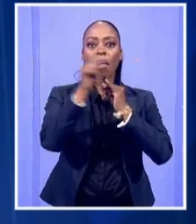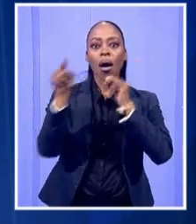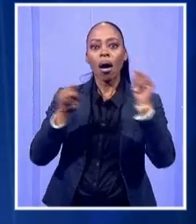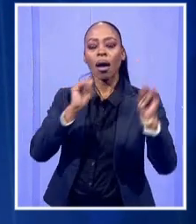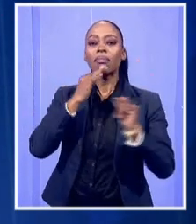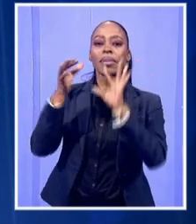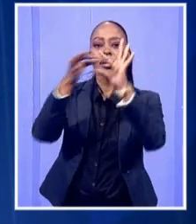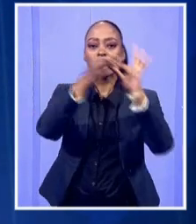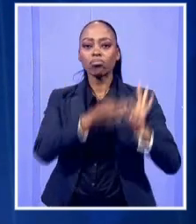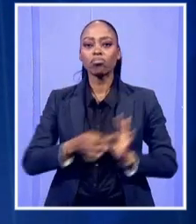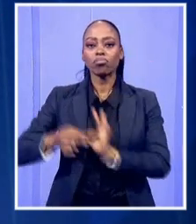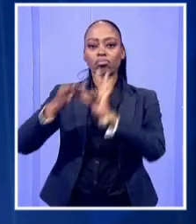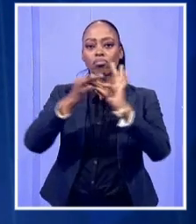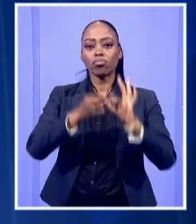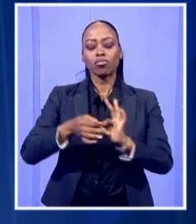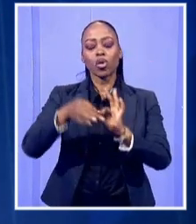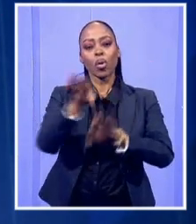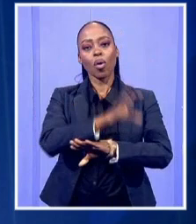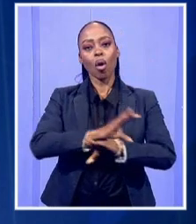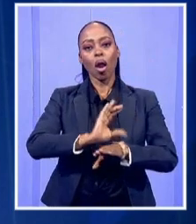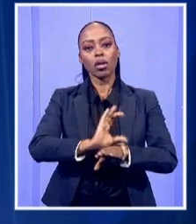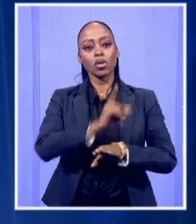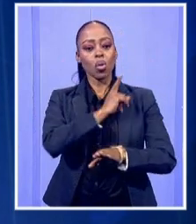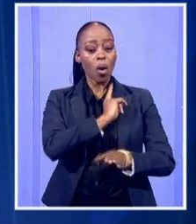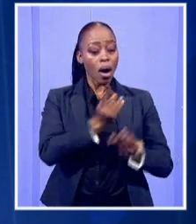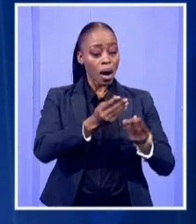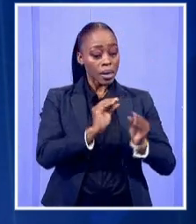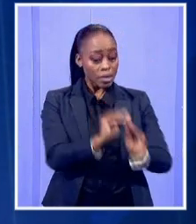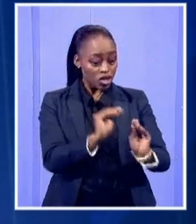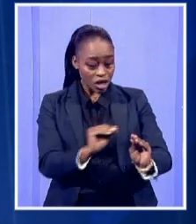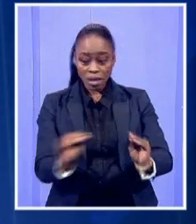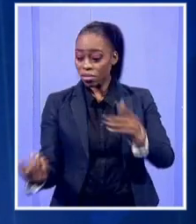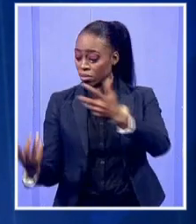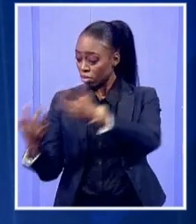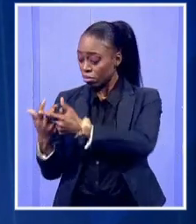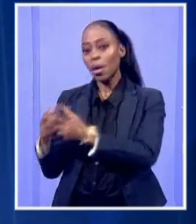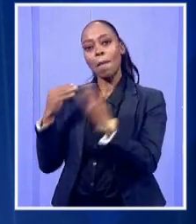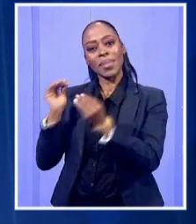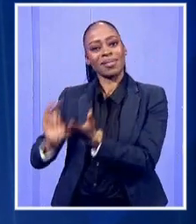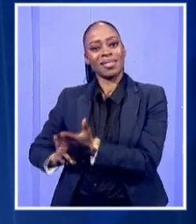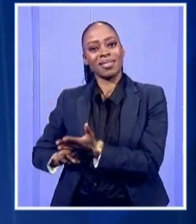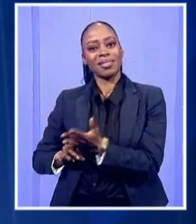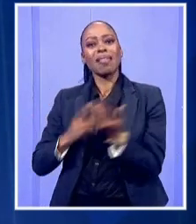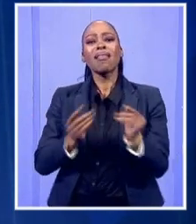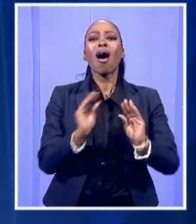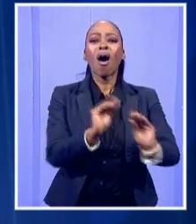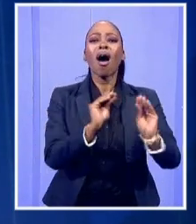up well with TVET colleges so that we're able to produce the skills that business actually needs in the country.